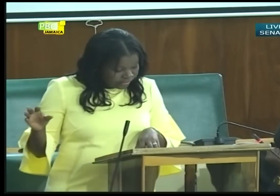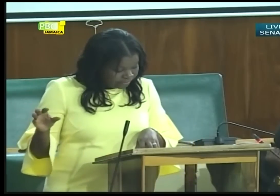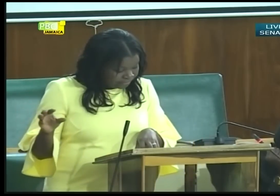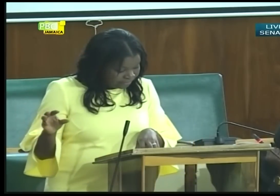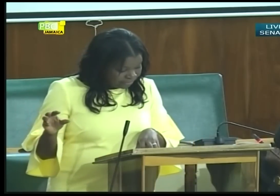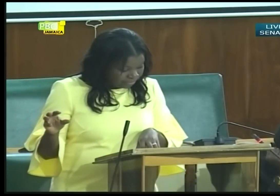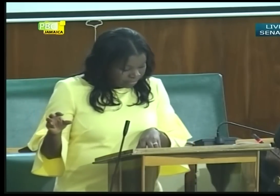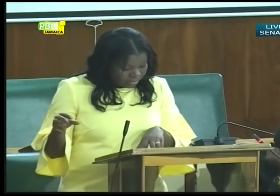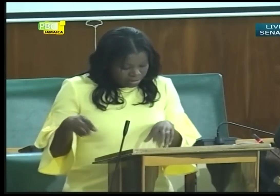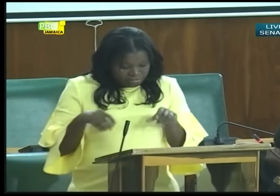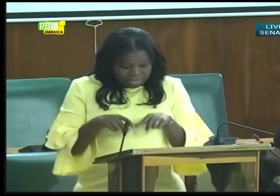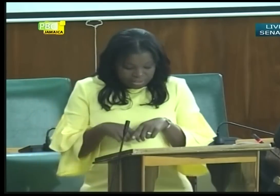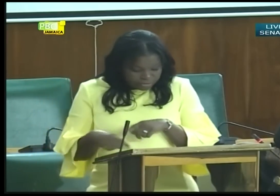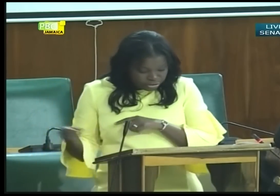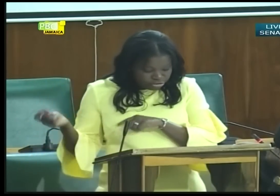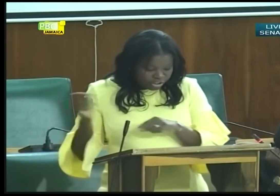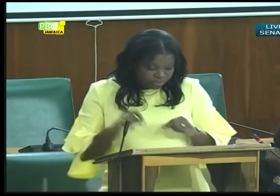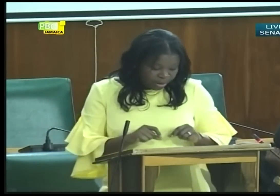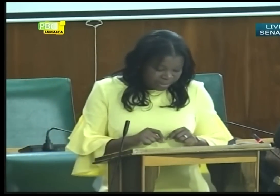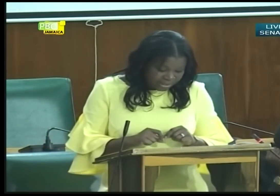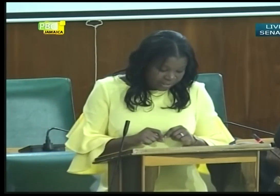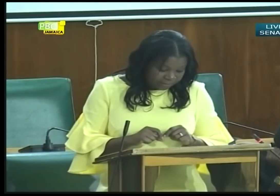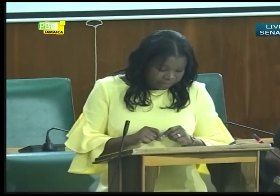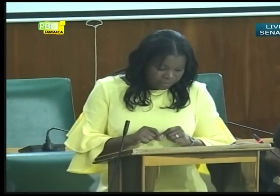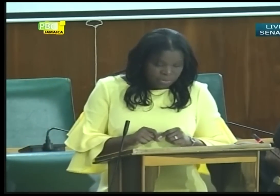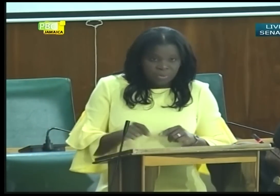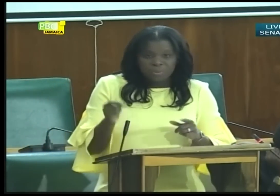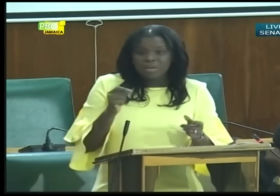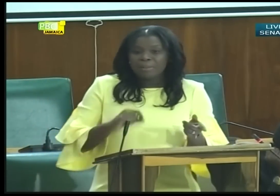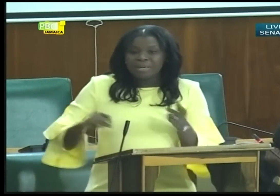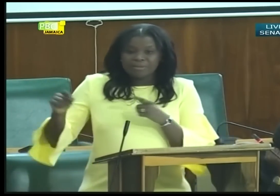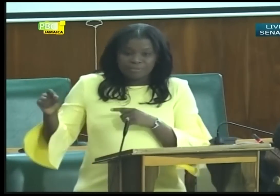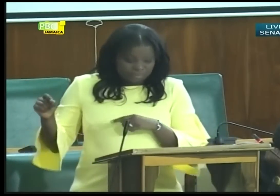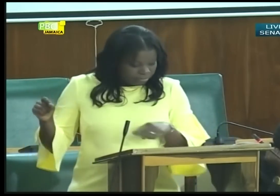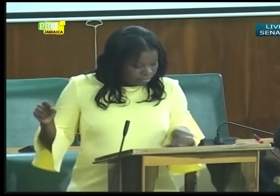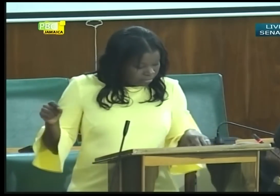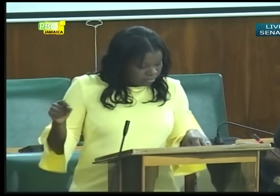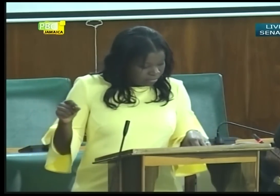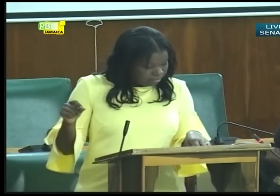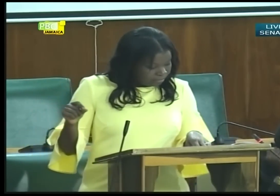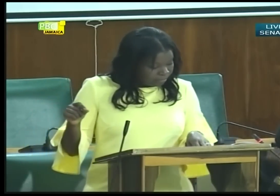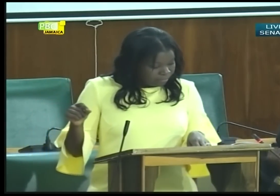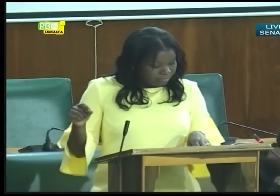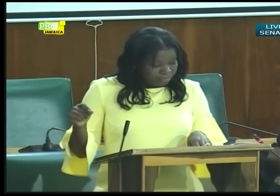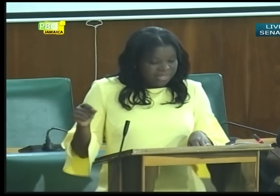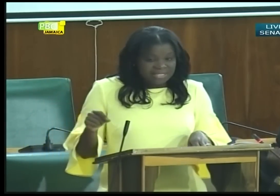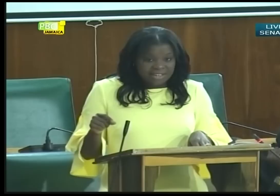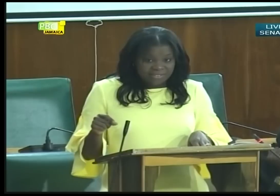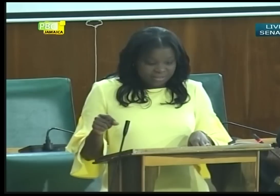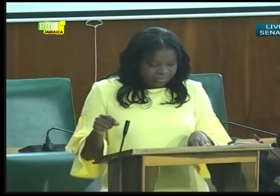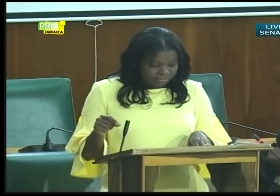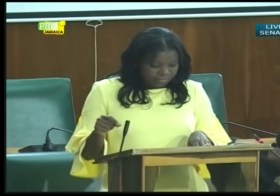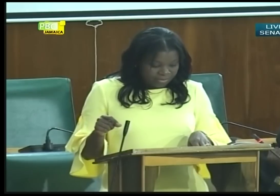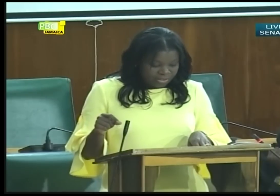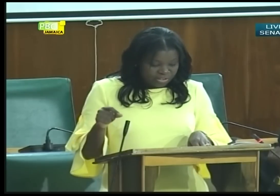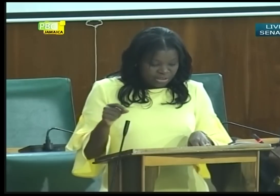jurisdiction relative to the trust property would not be page